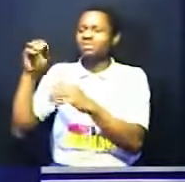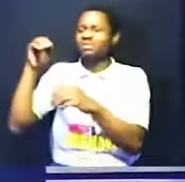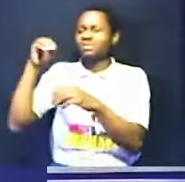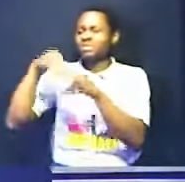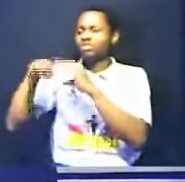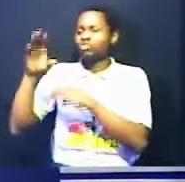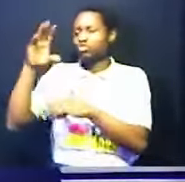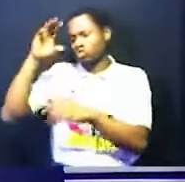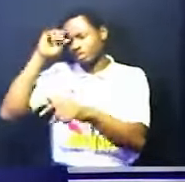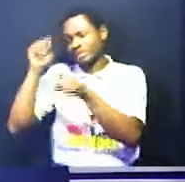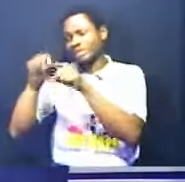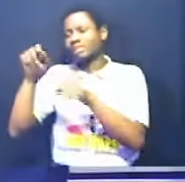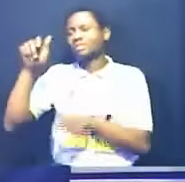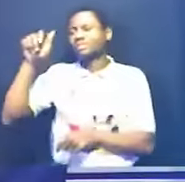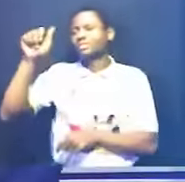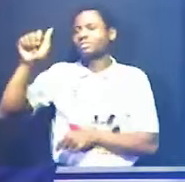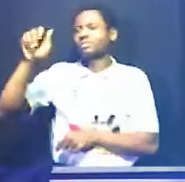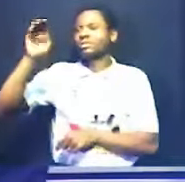house.